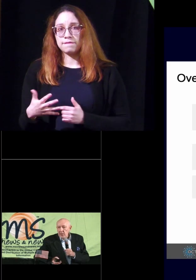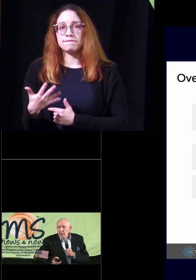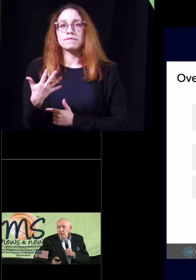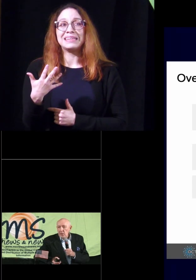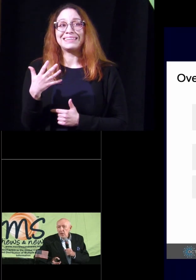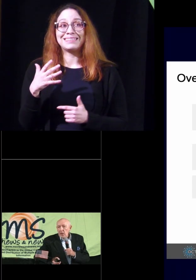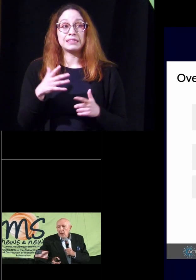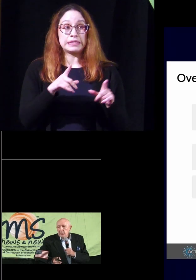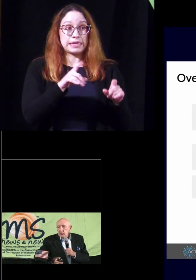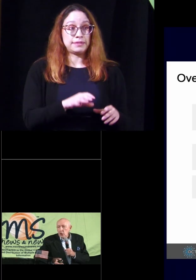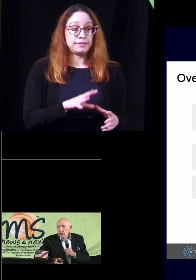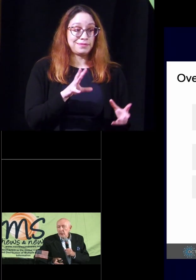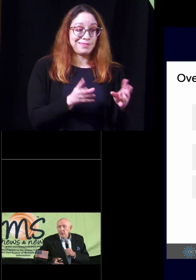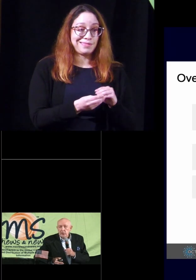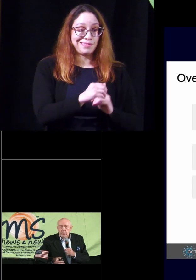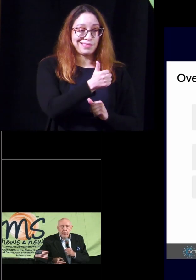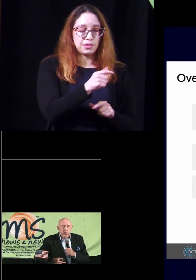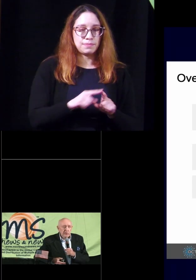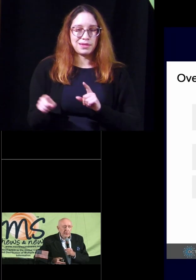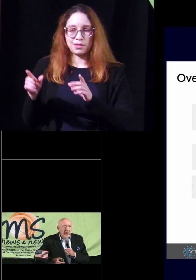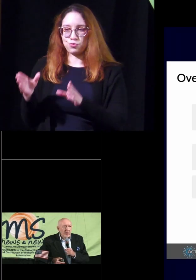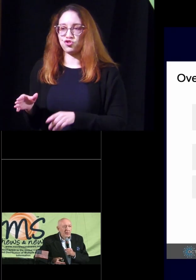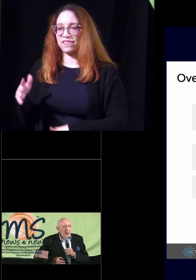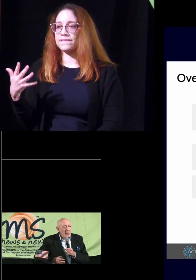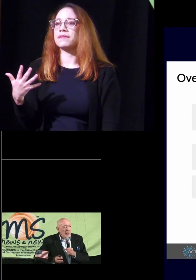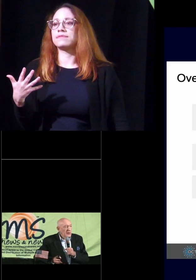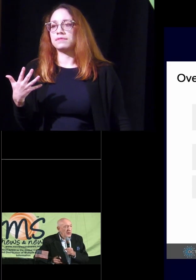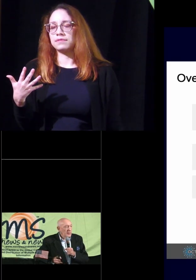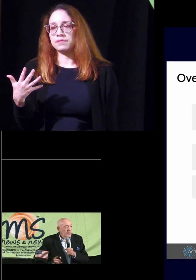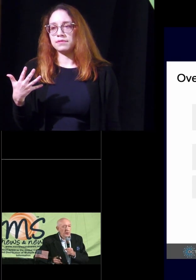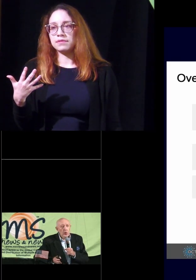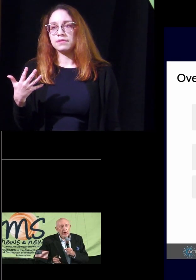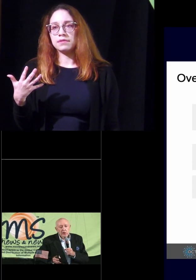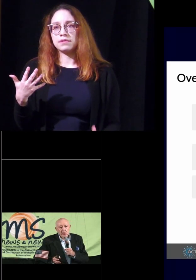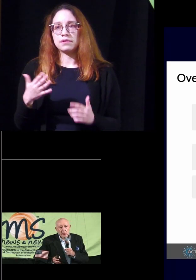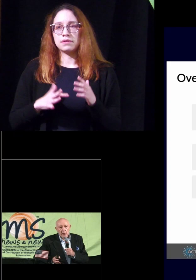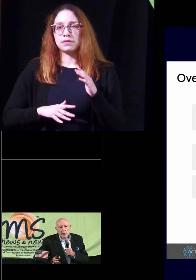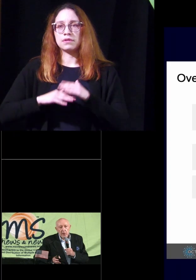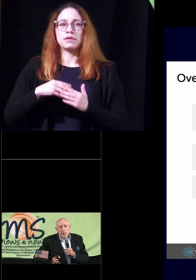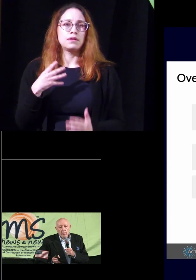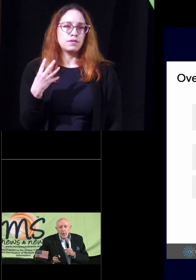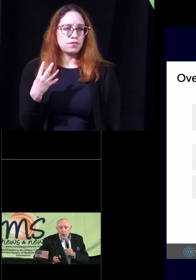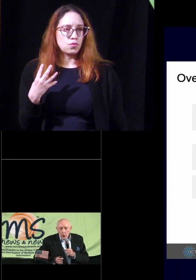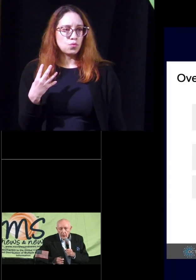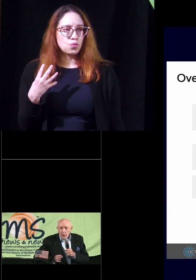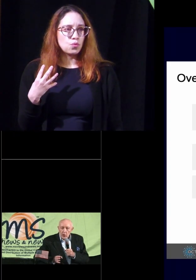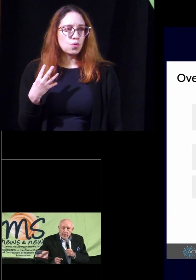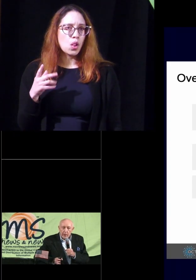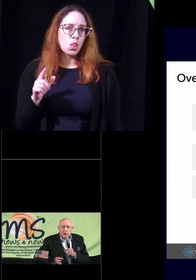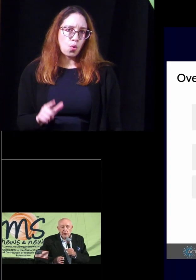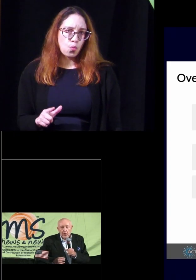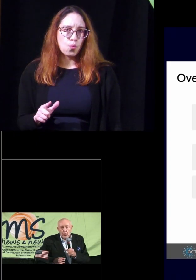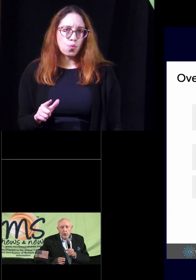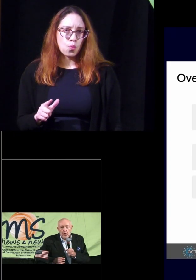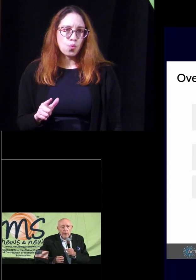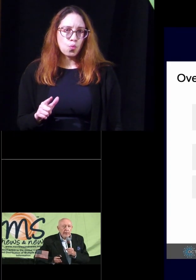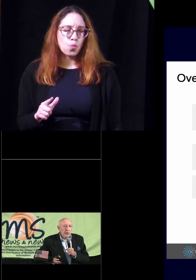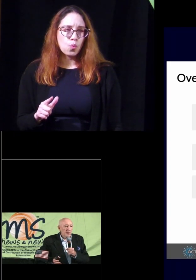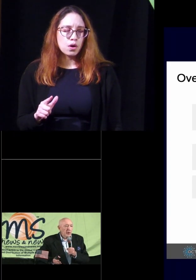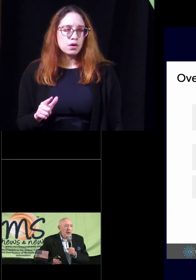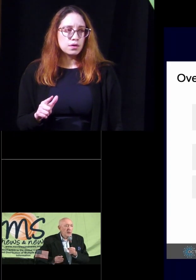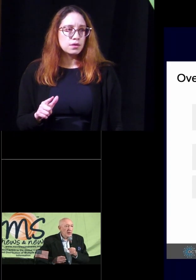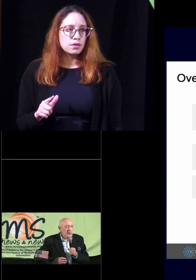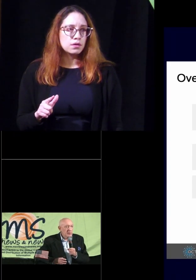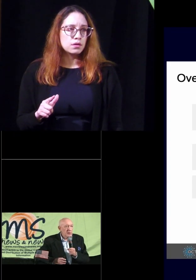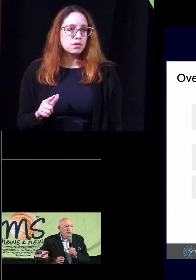out of 10. And this score over here on this person is a 5. Anything up to 4 we consider low. 4 and below is low.